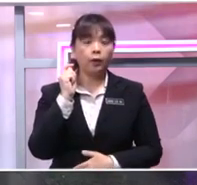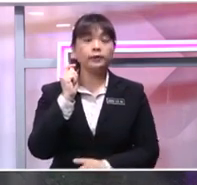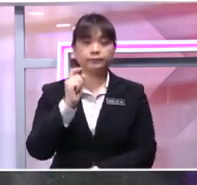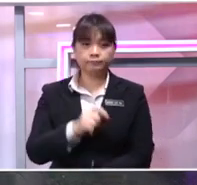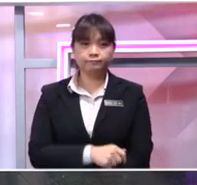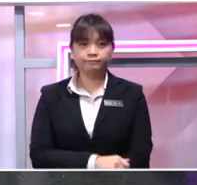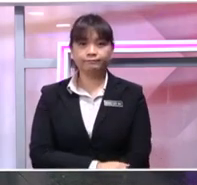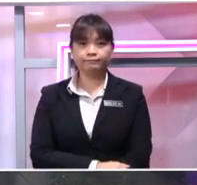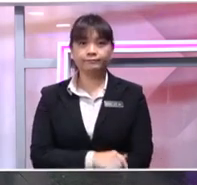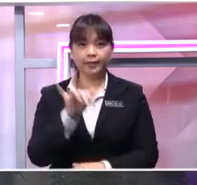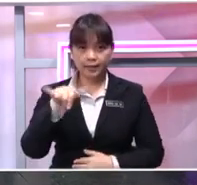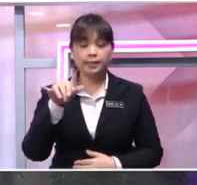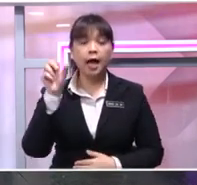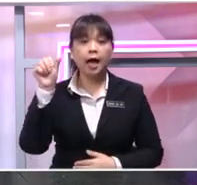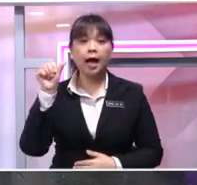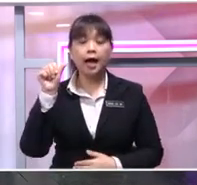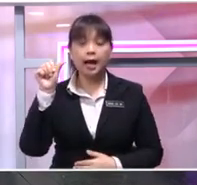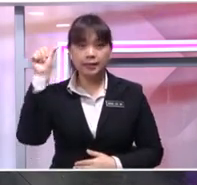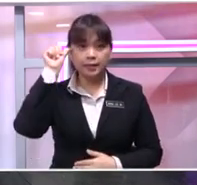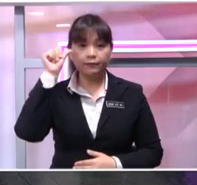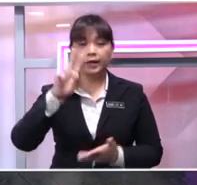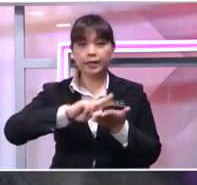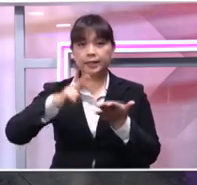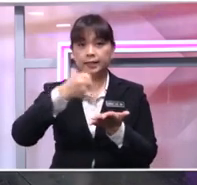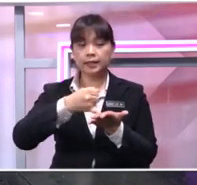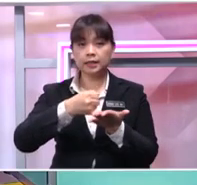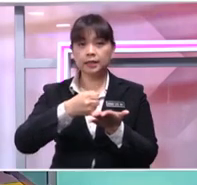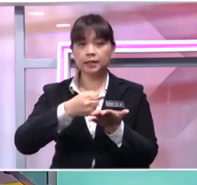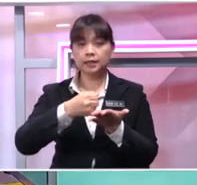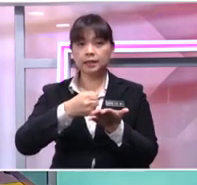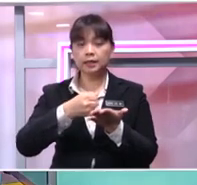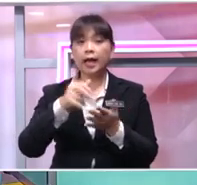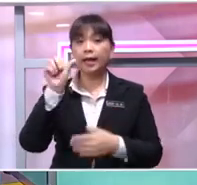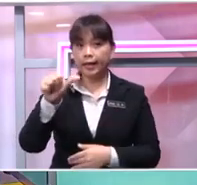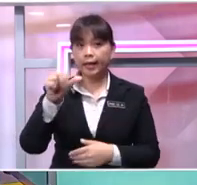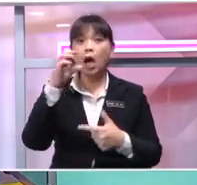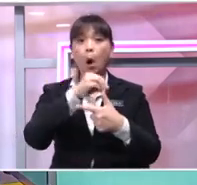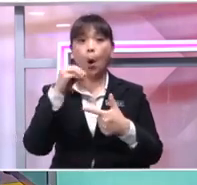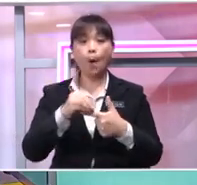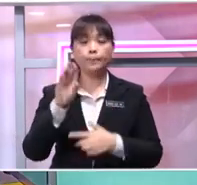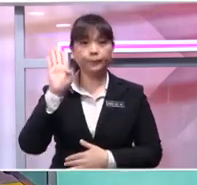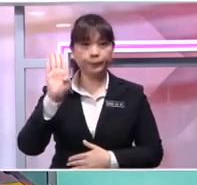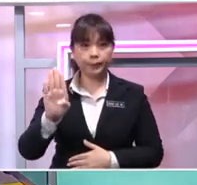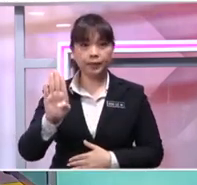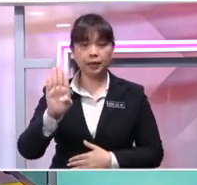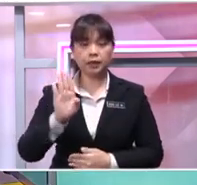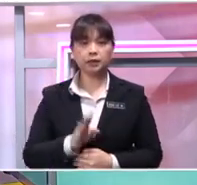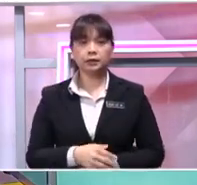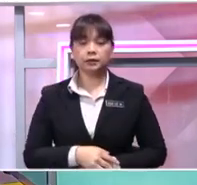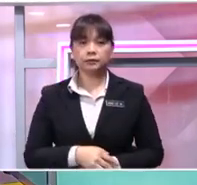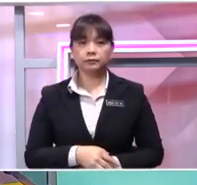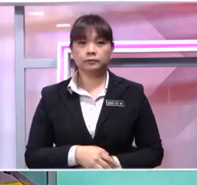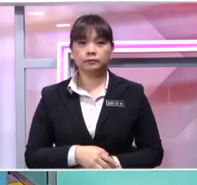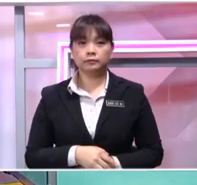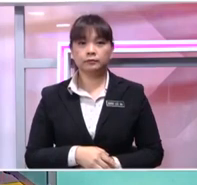Yes. Okay. Is A, give the most recent information, or B, give false